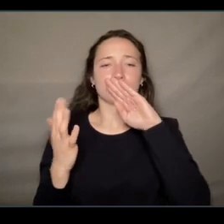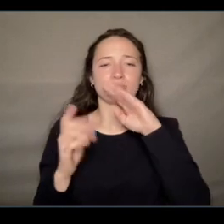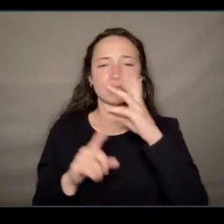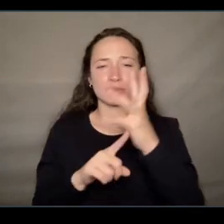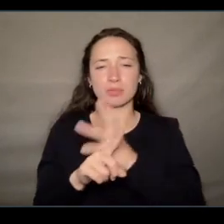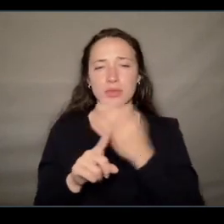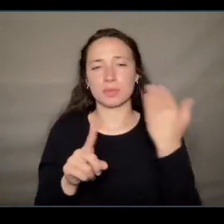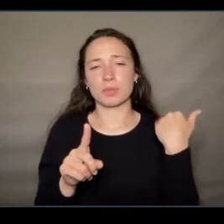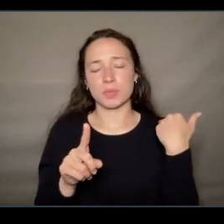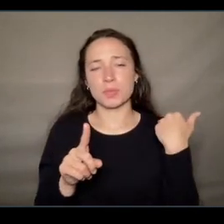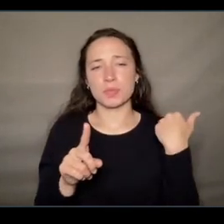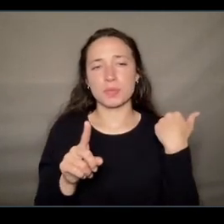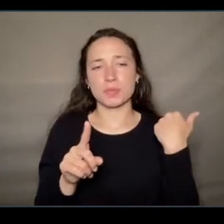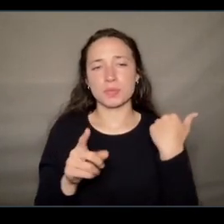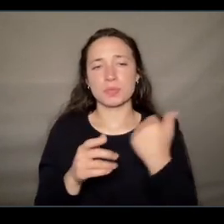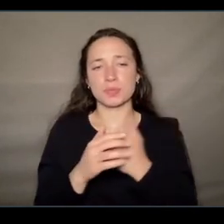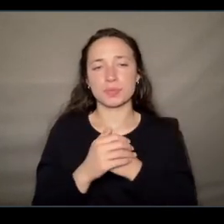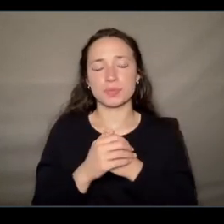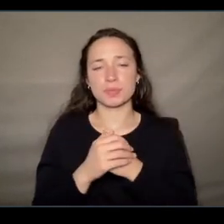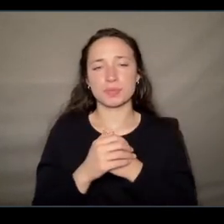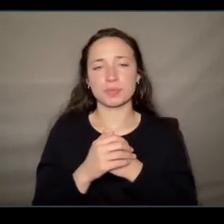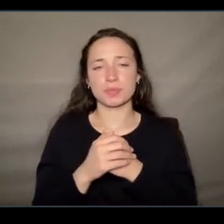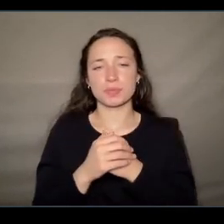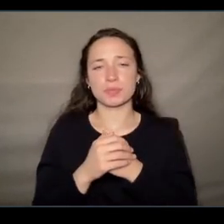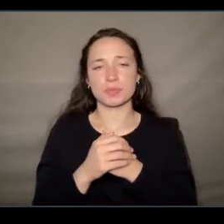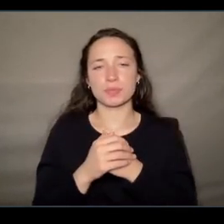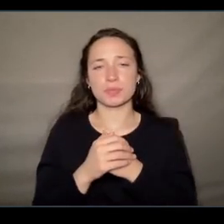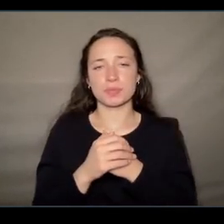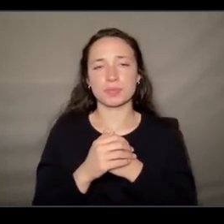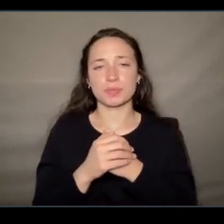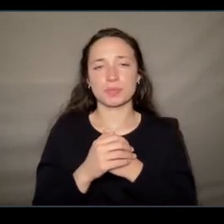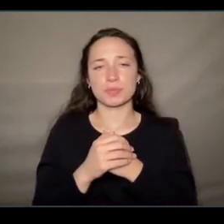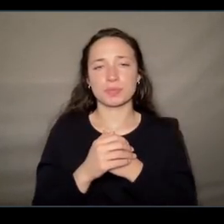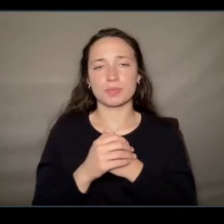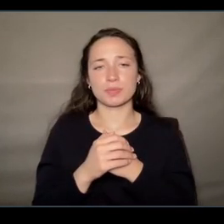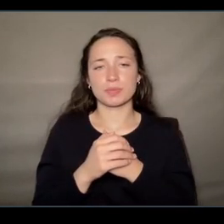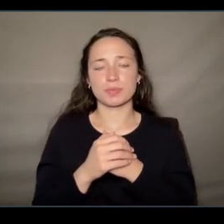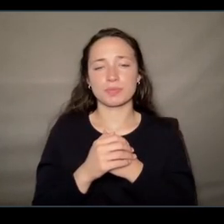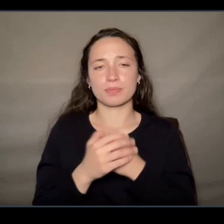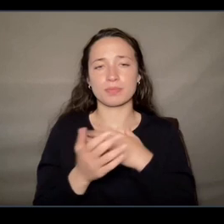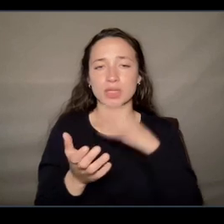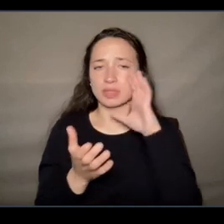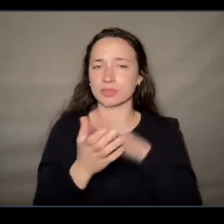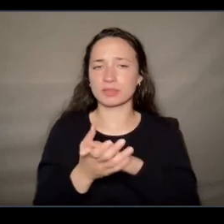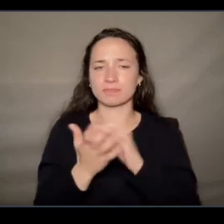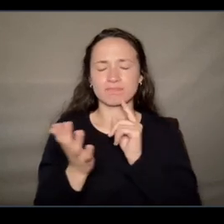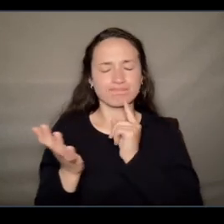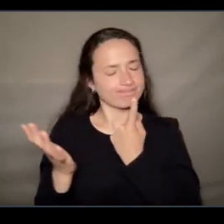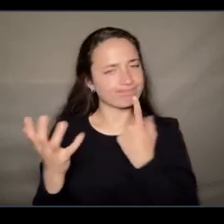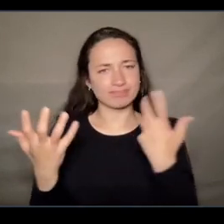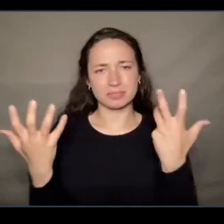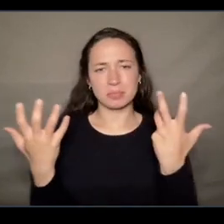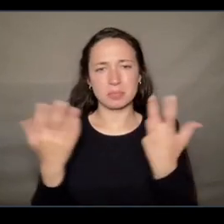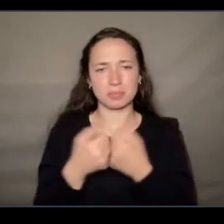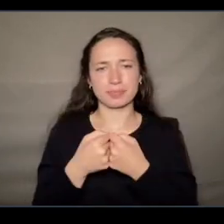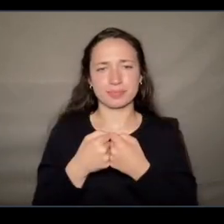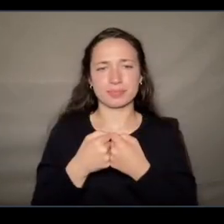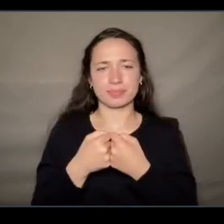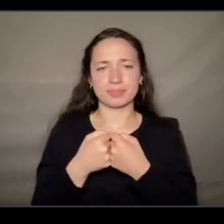family experienced quite a blow just about 6 months ago, and my husband was in a very serious